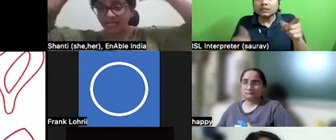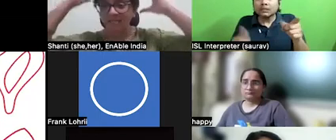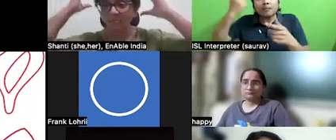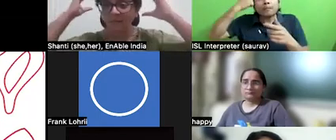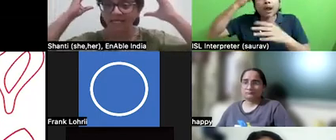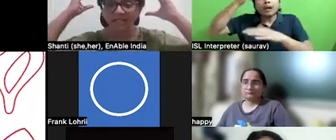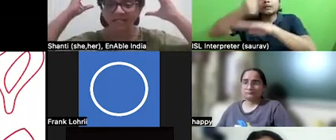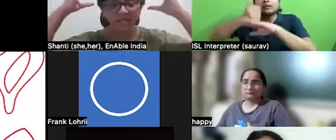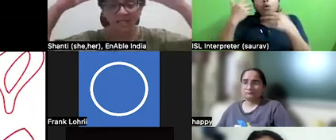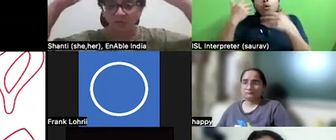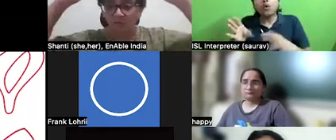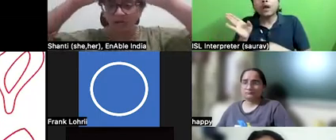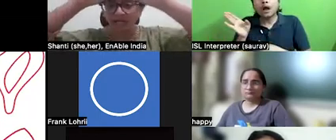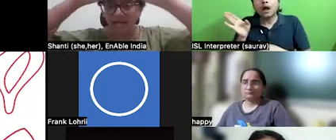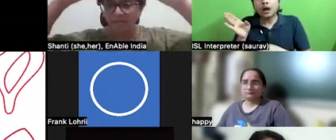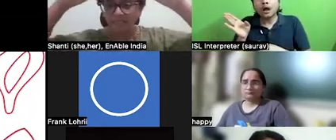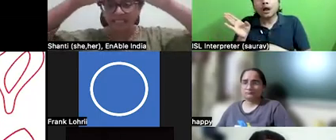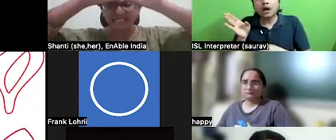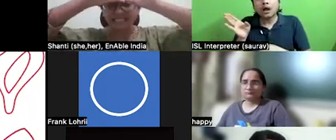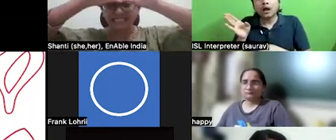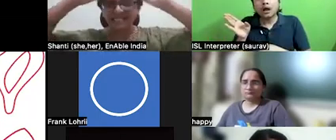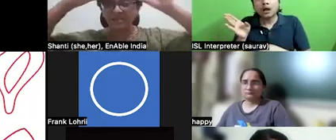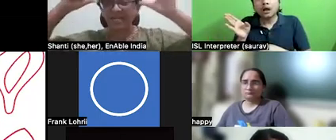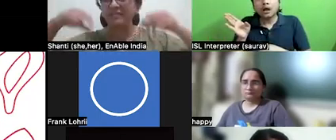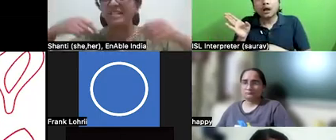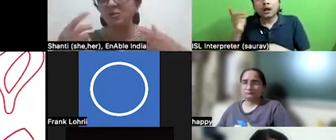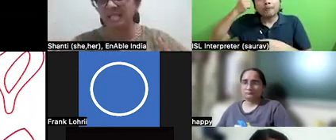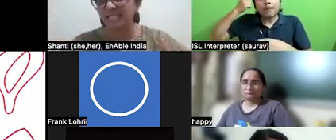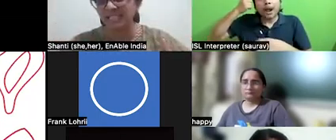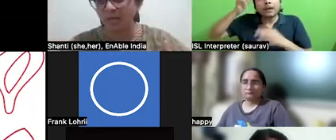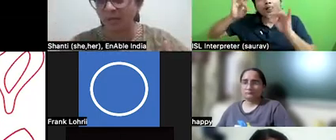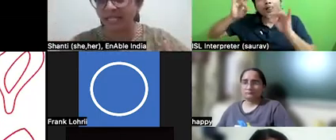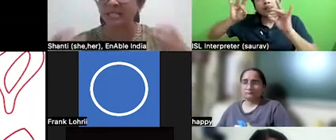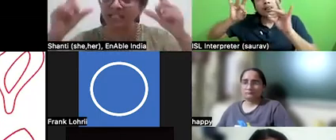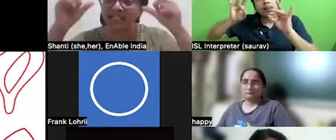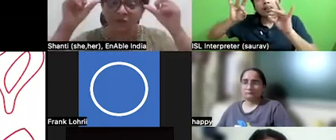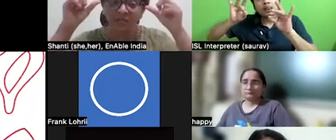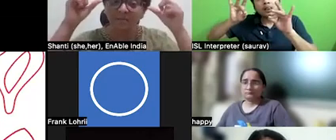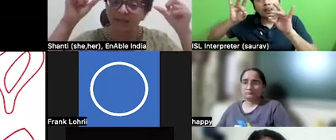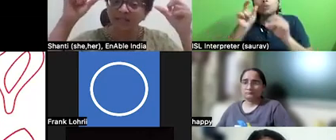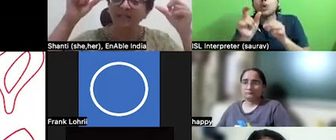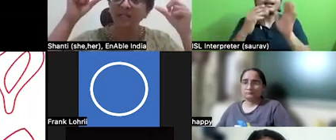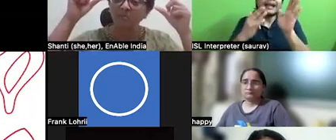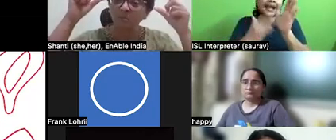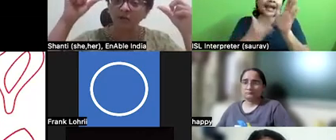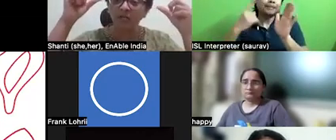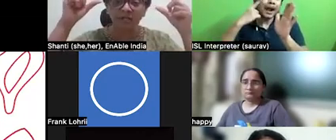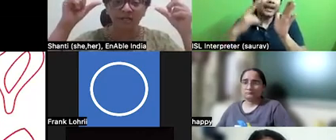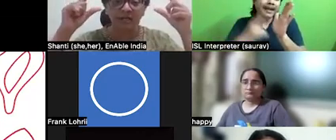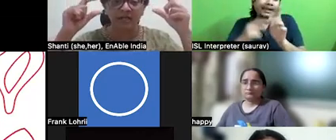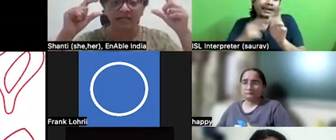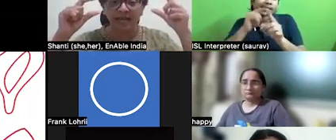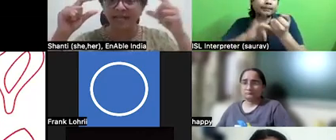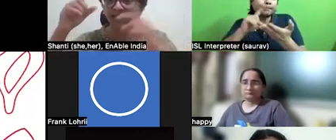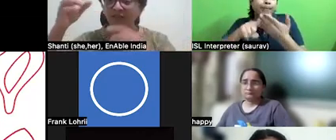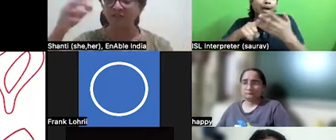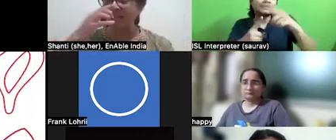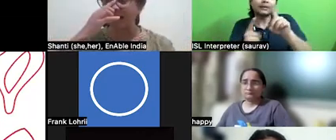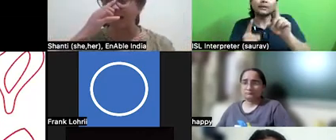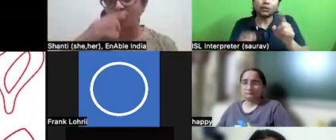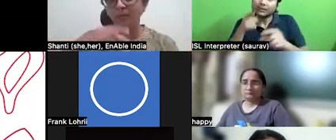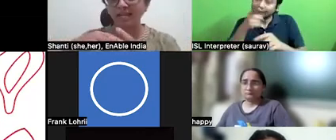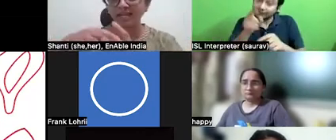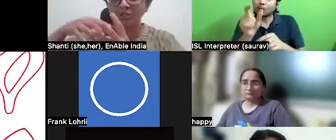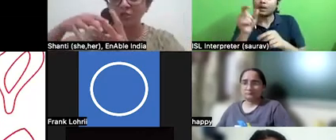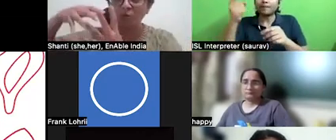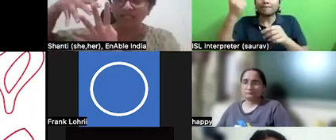model inside the mind, what happens, it's set in the mind. We usually say the word mindset, but it's actually a mental model. And in fact,